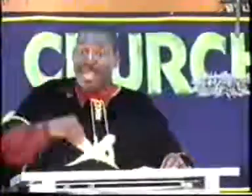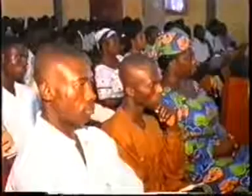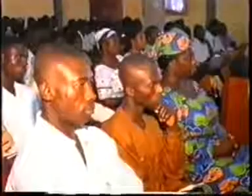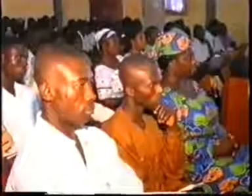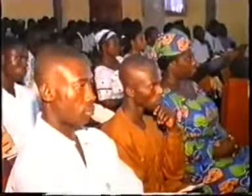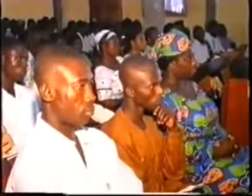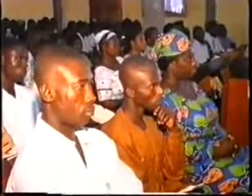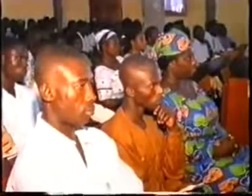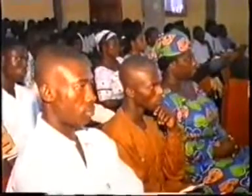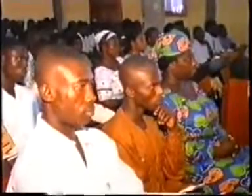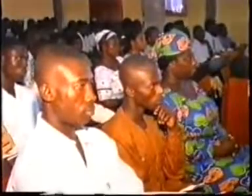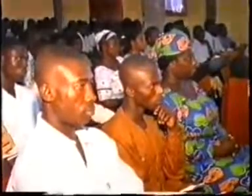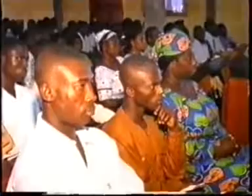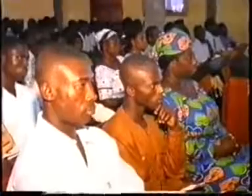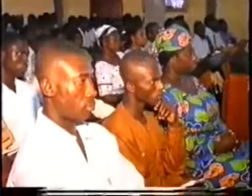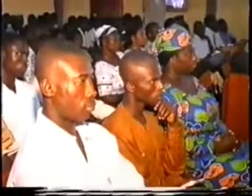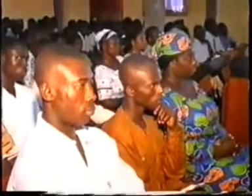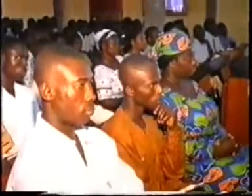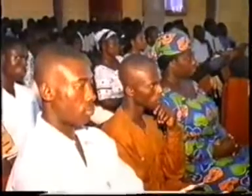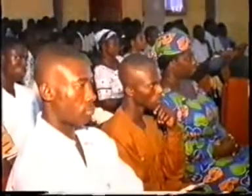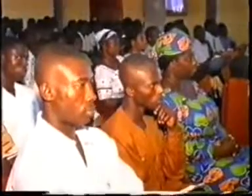no credit at Zunia, the battle.